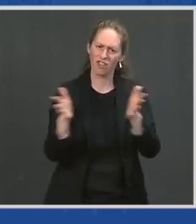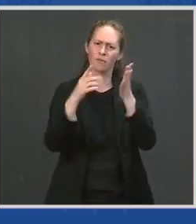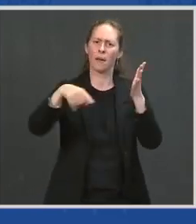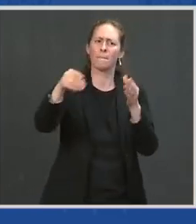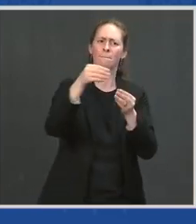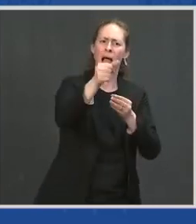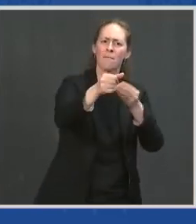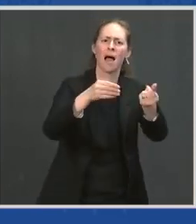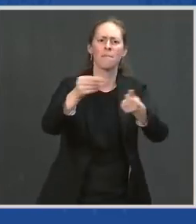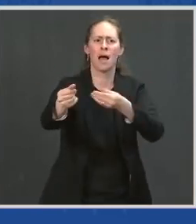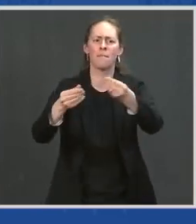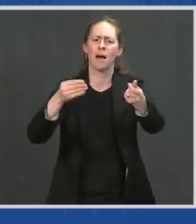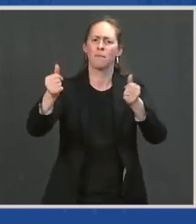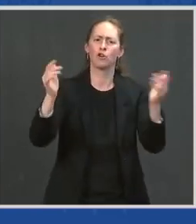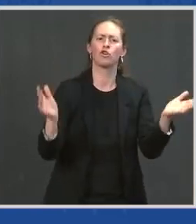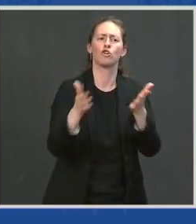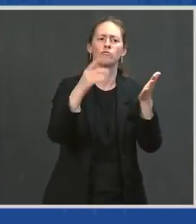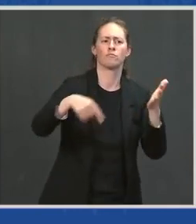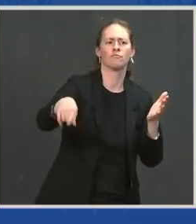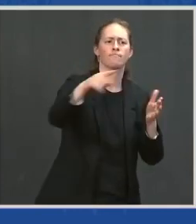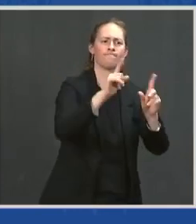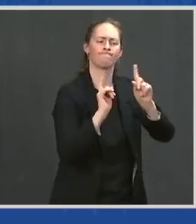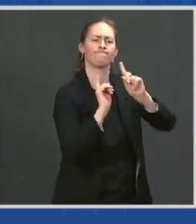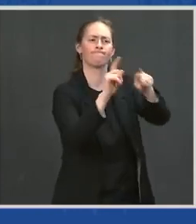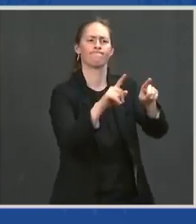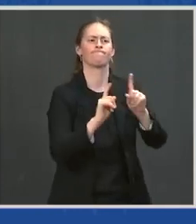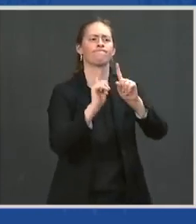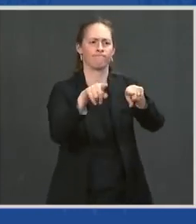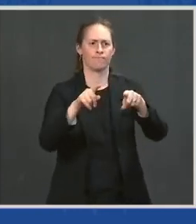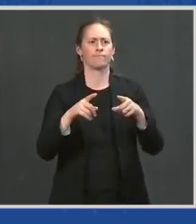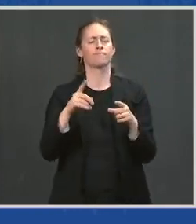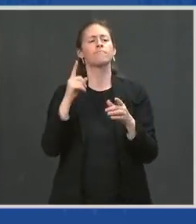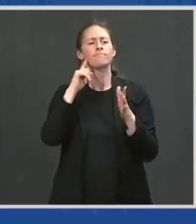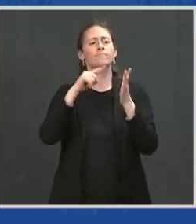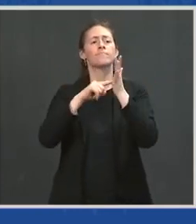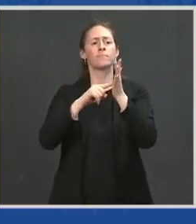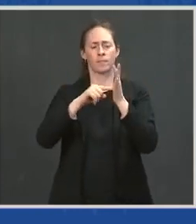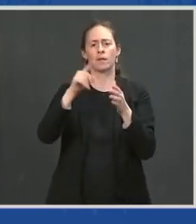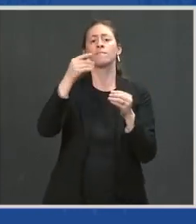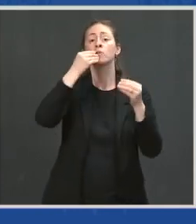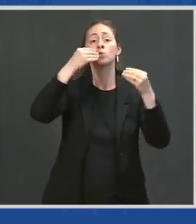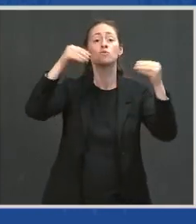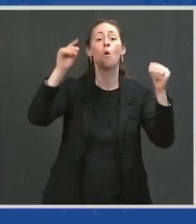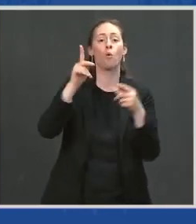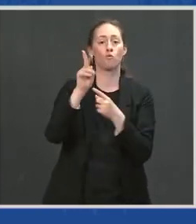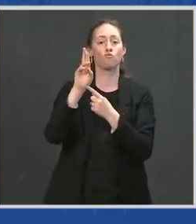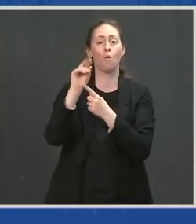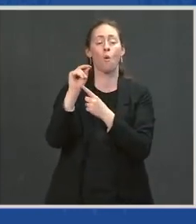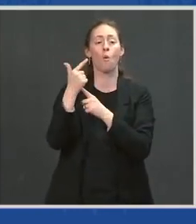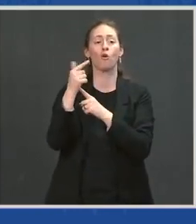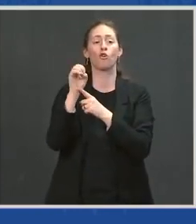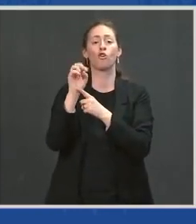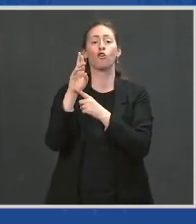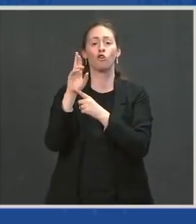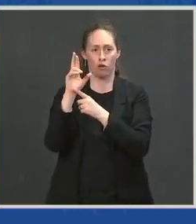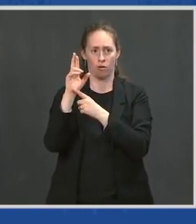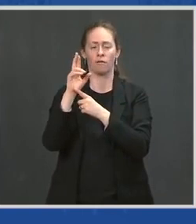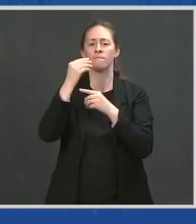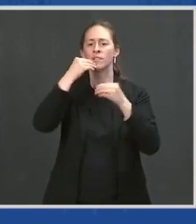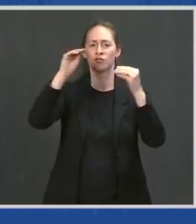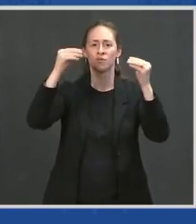grocery store Kroger's offered employees $100 to get vaccinated. It helped push the vaccination rates from 50%